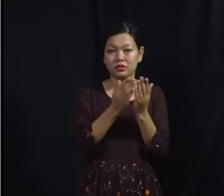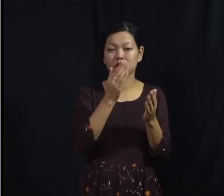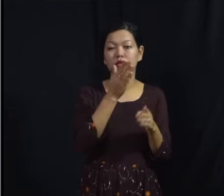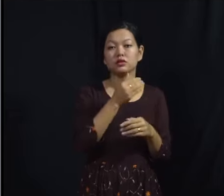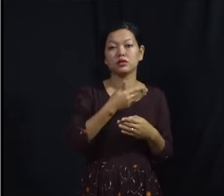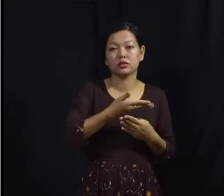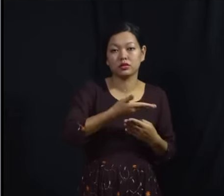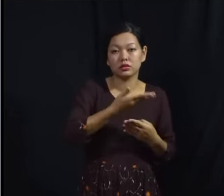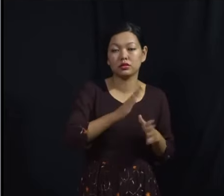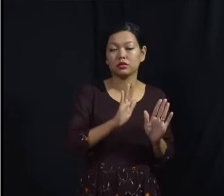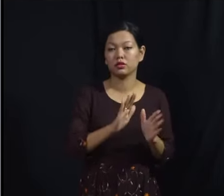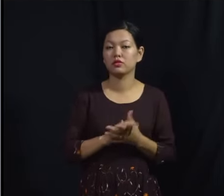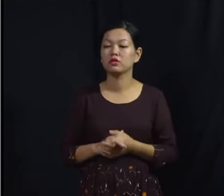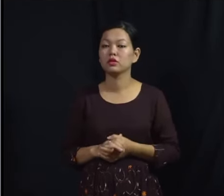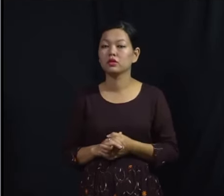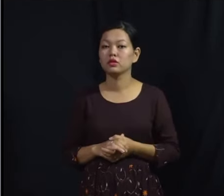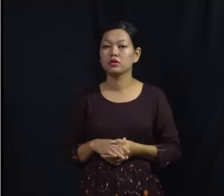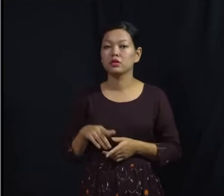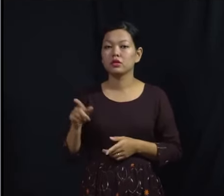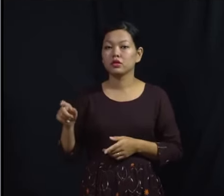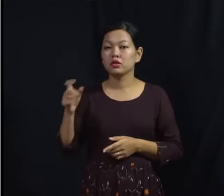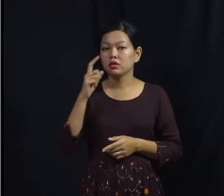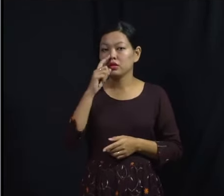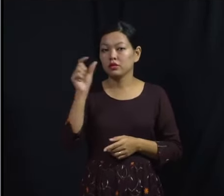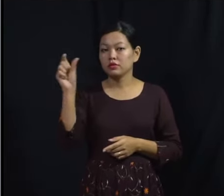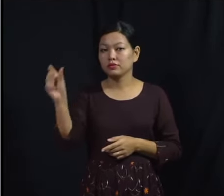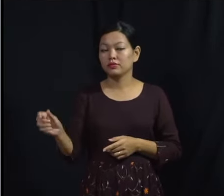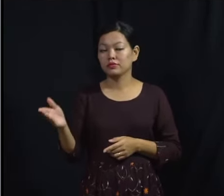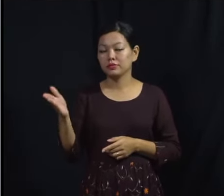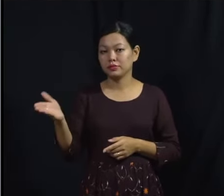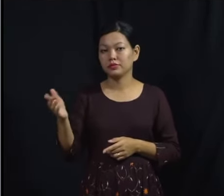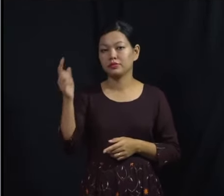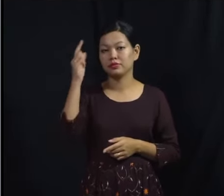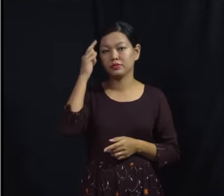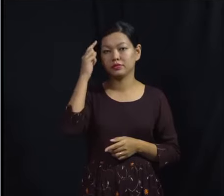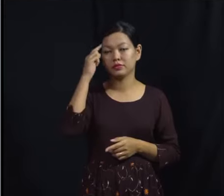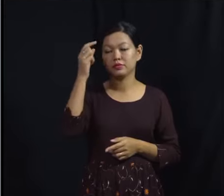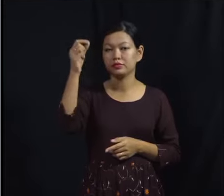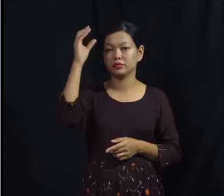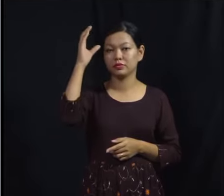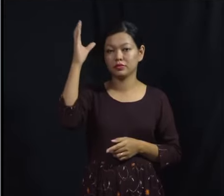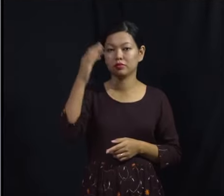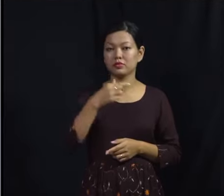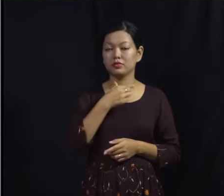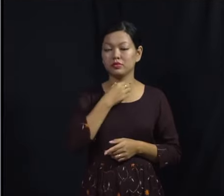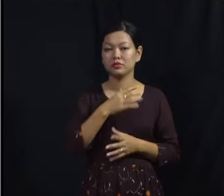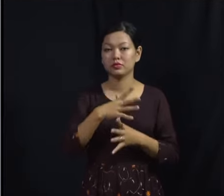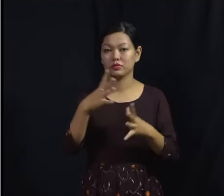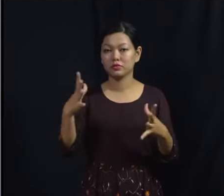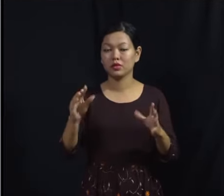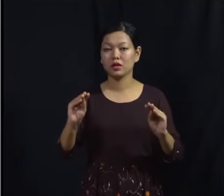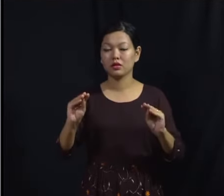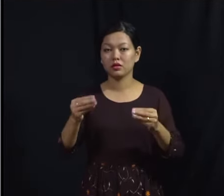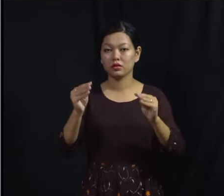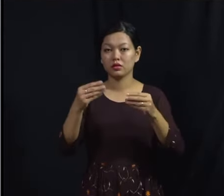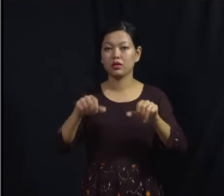much similar, we can say, to her success story as a girl who had achieved success. So what